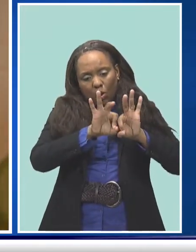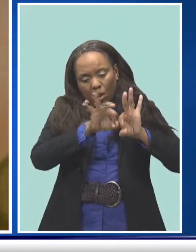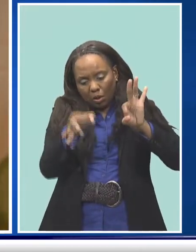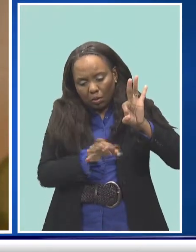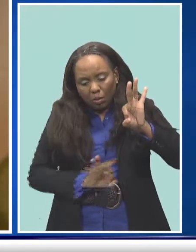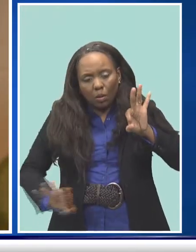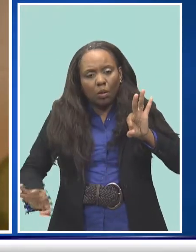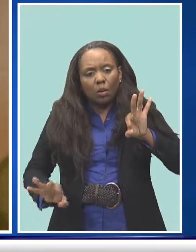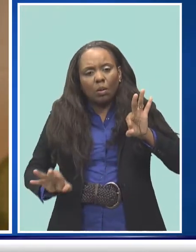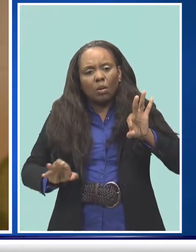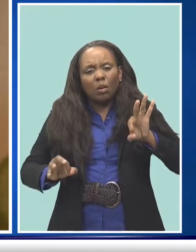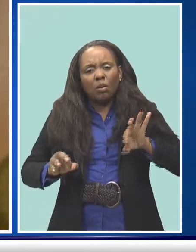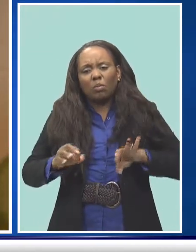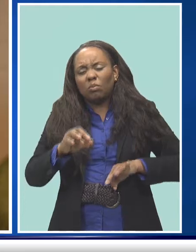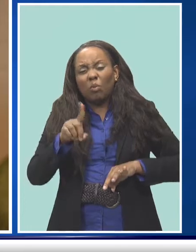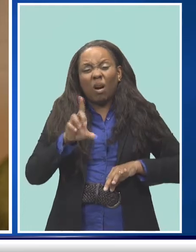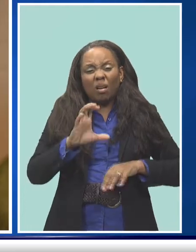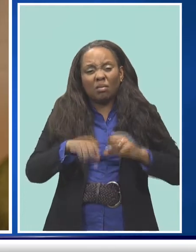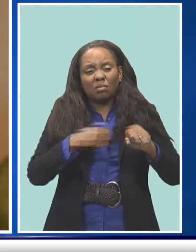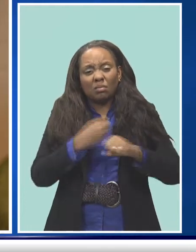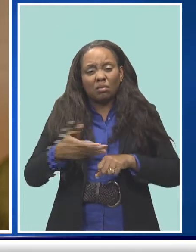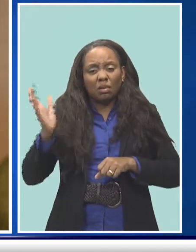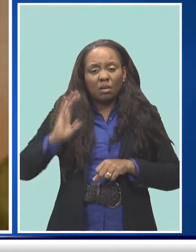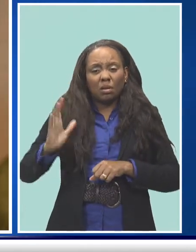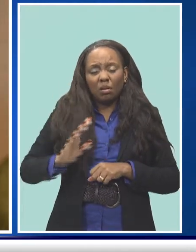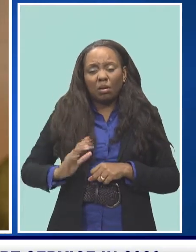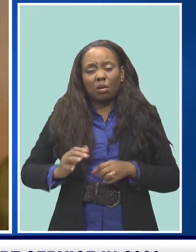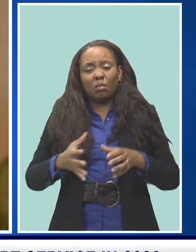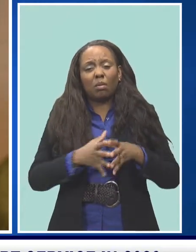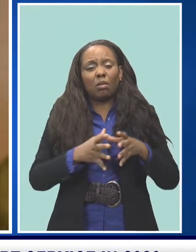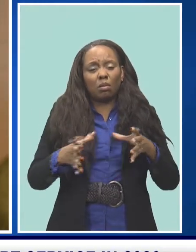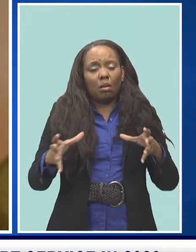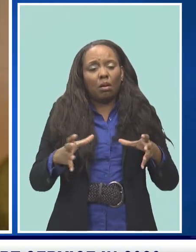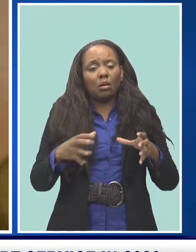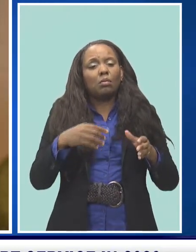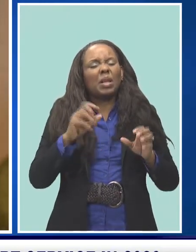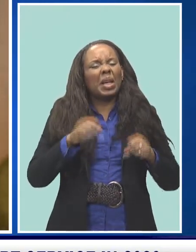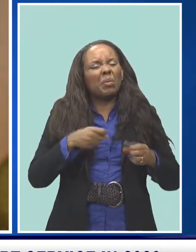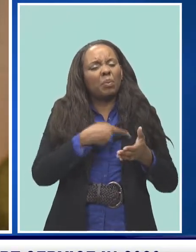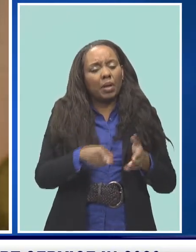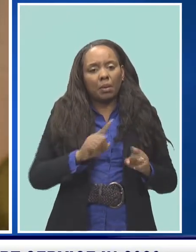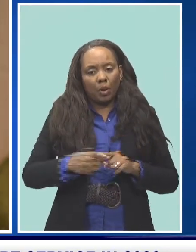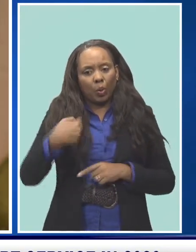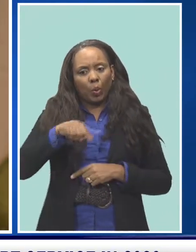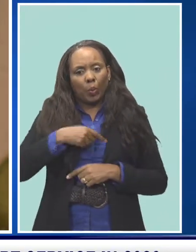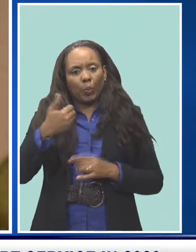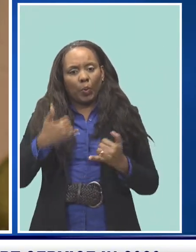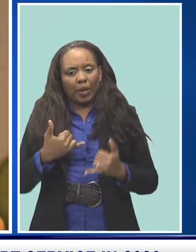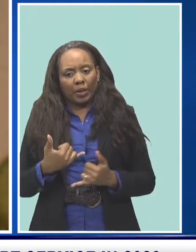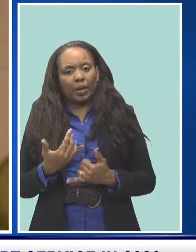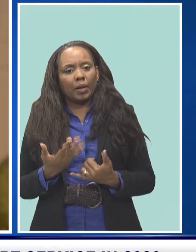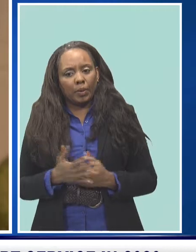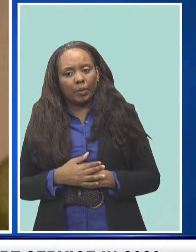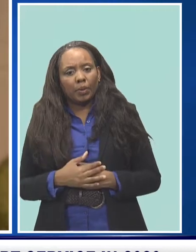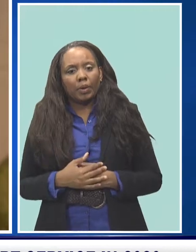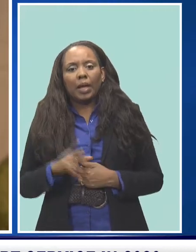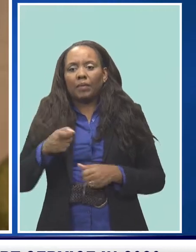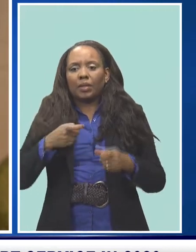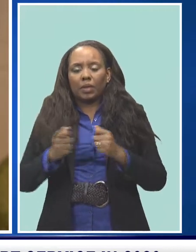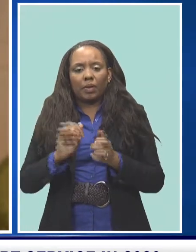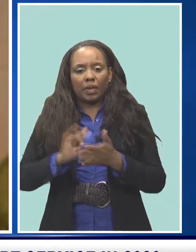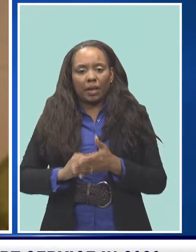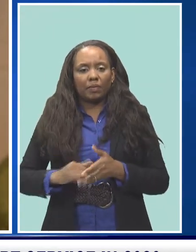for it. And when we put them down, all we have is a country. But we shall do it little by little by little over the course of